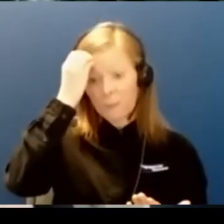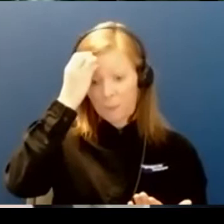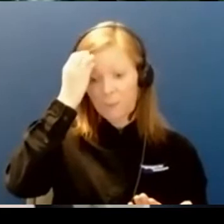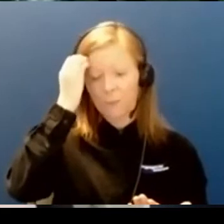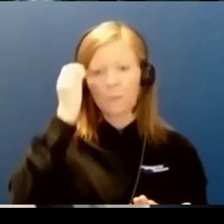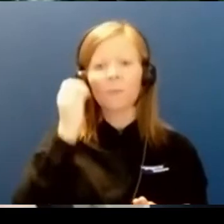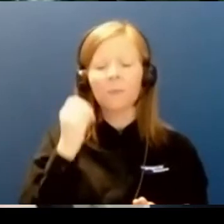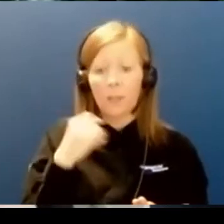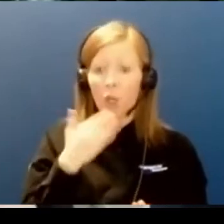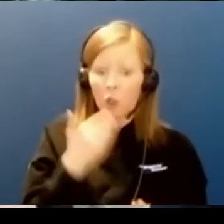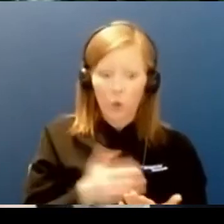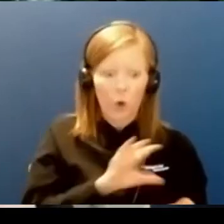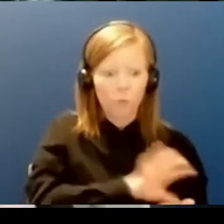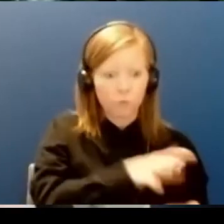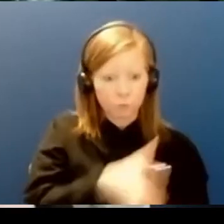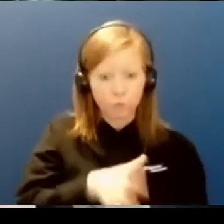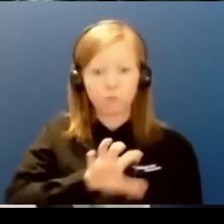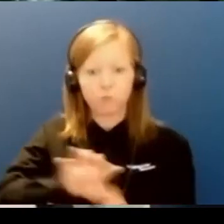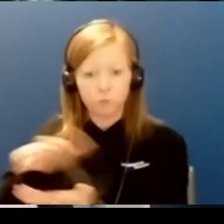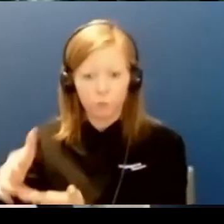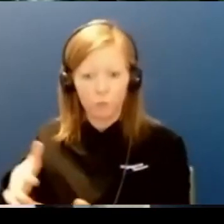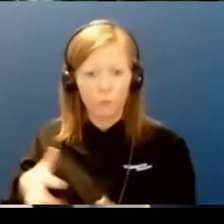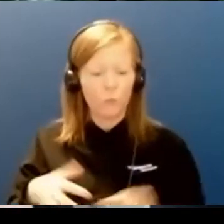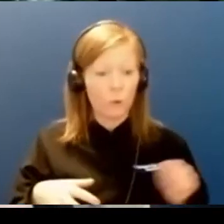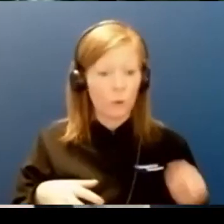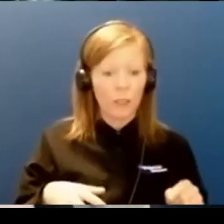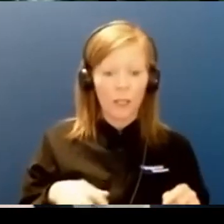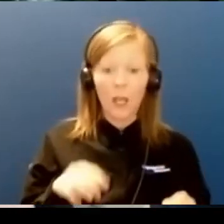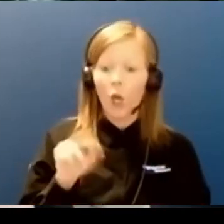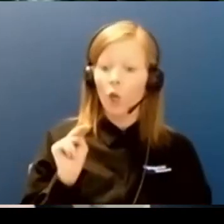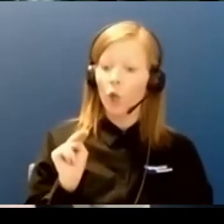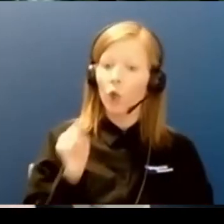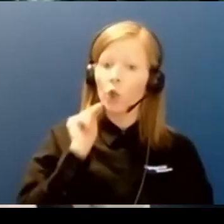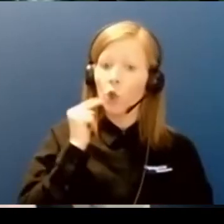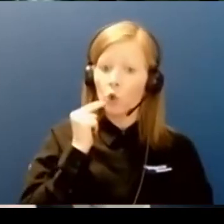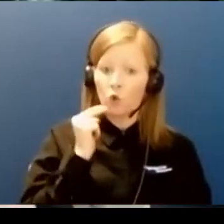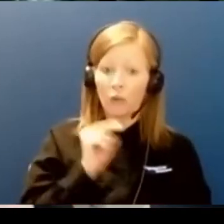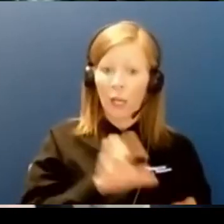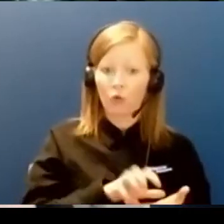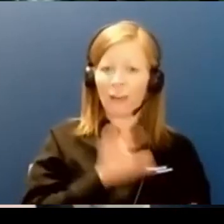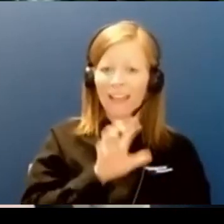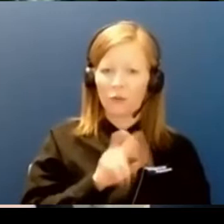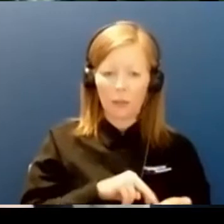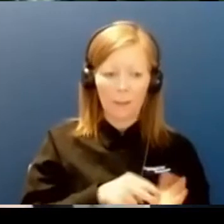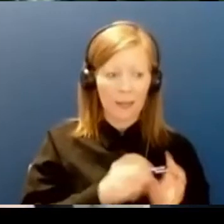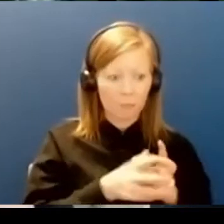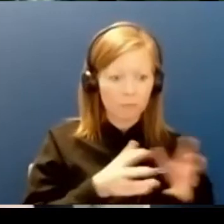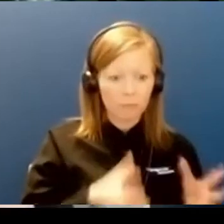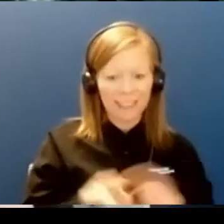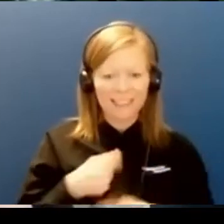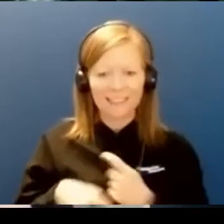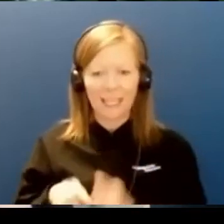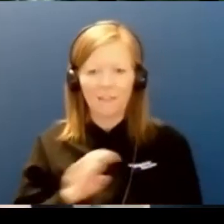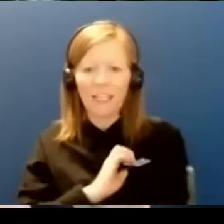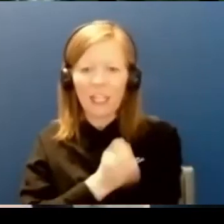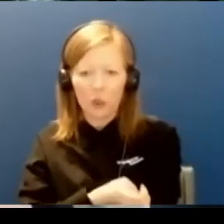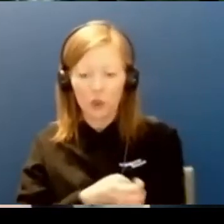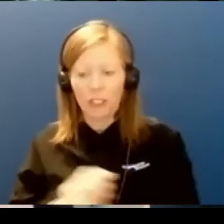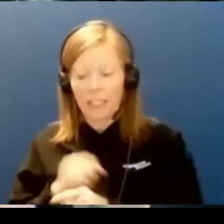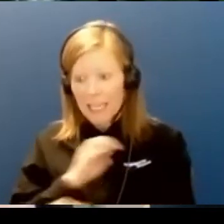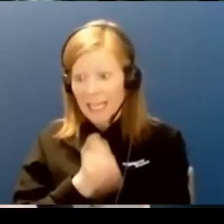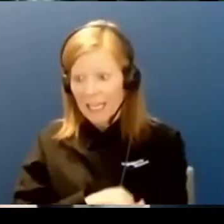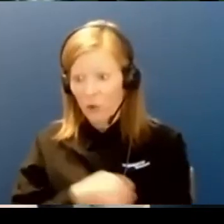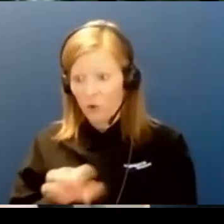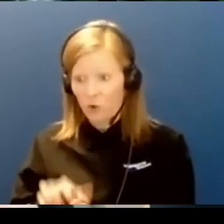nutrient-rich foods on the plate rather than energy-rich. So when we say nutrient versus energy-rich foods are ones that are high in